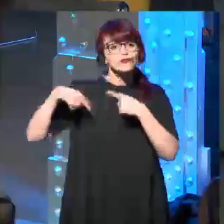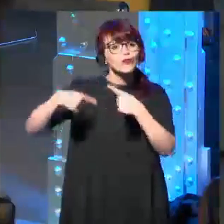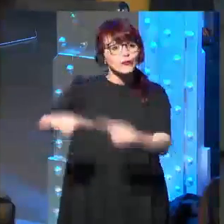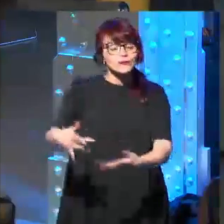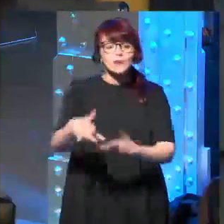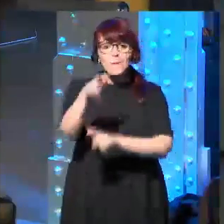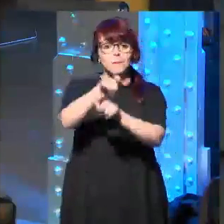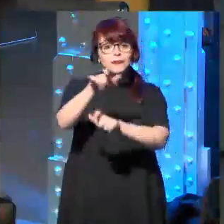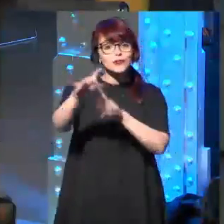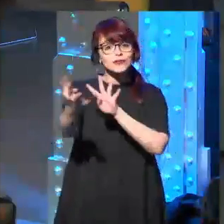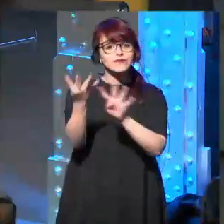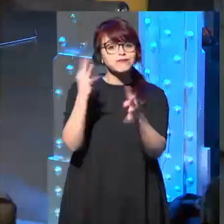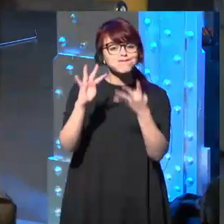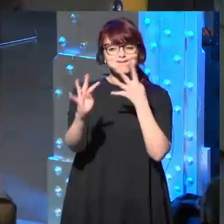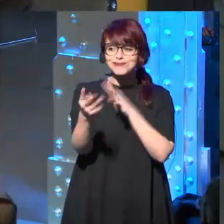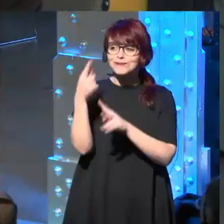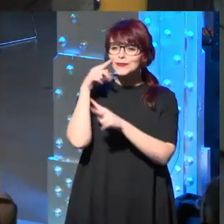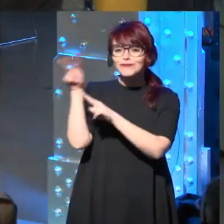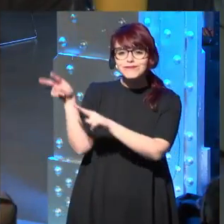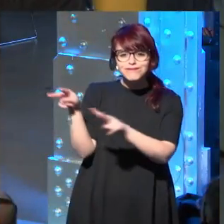daily look over people,